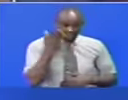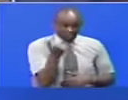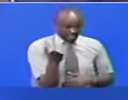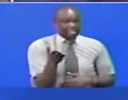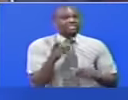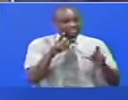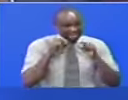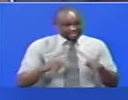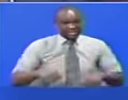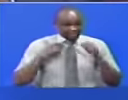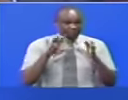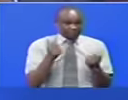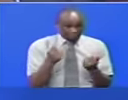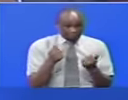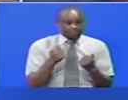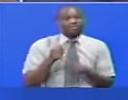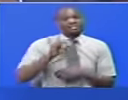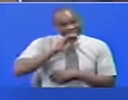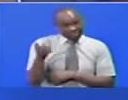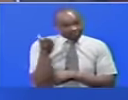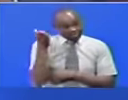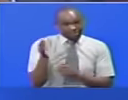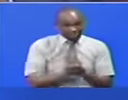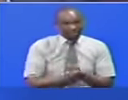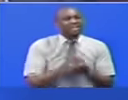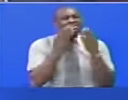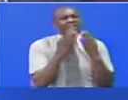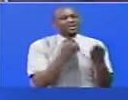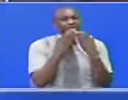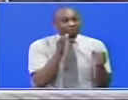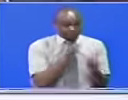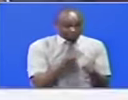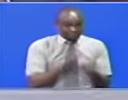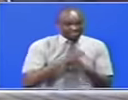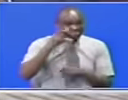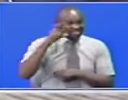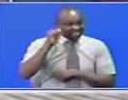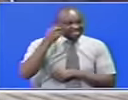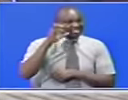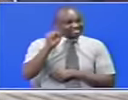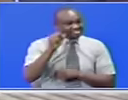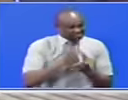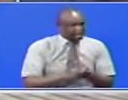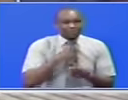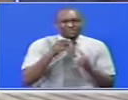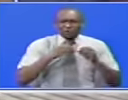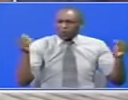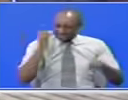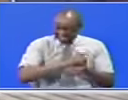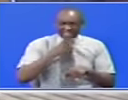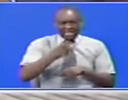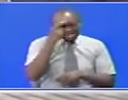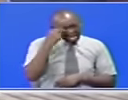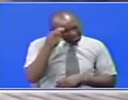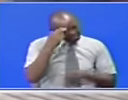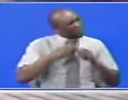now joining us live from our city center studios. Thank you very much for joining us, Chris. You had a long day yesterday at